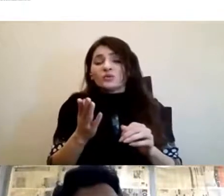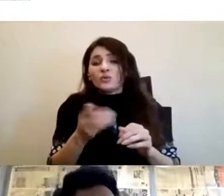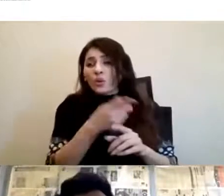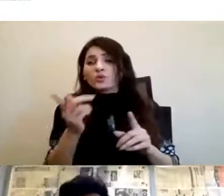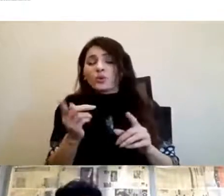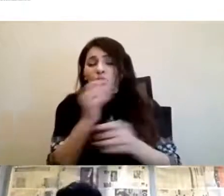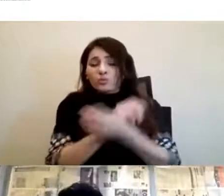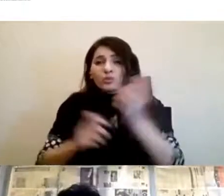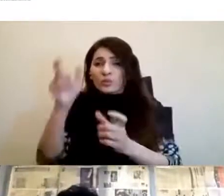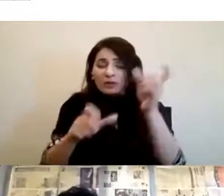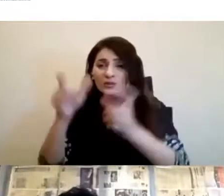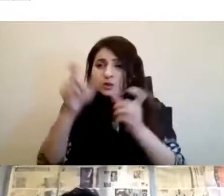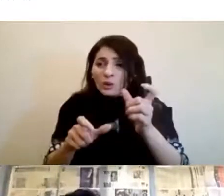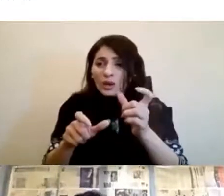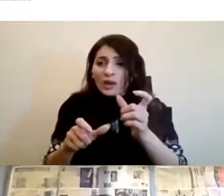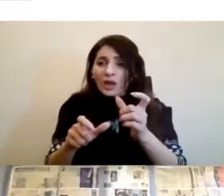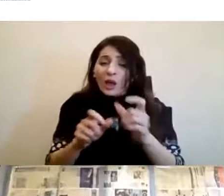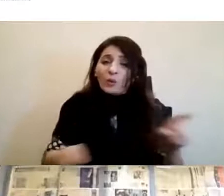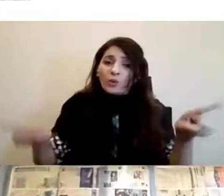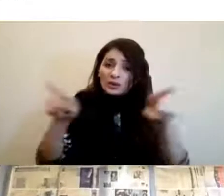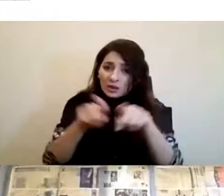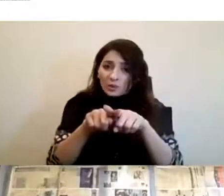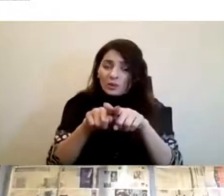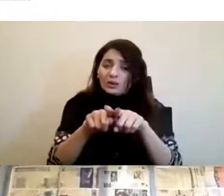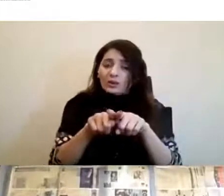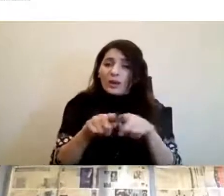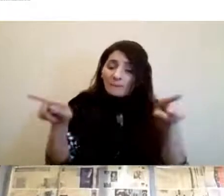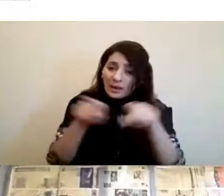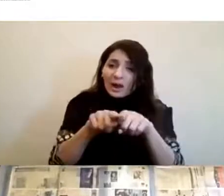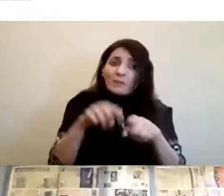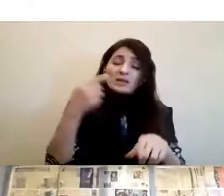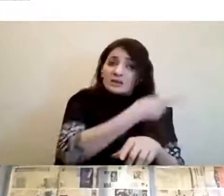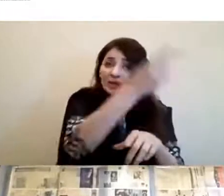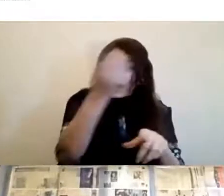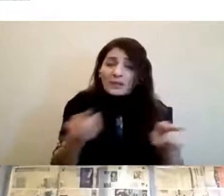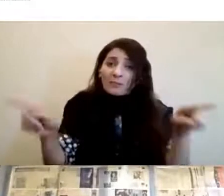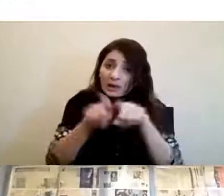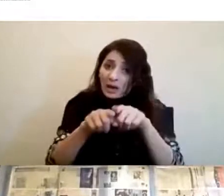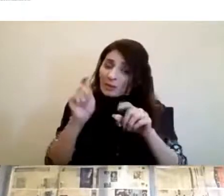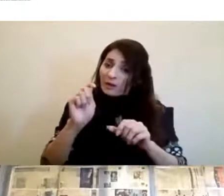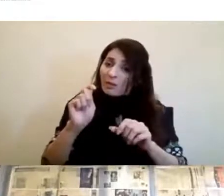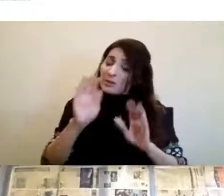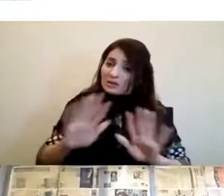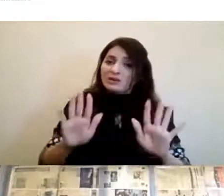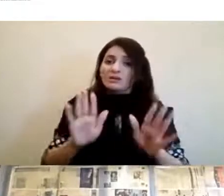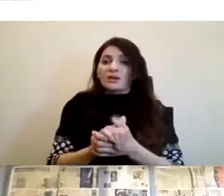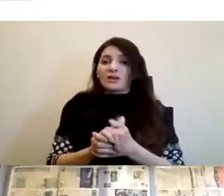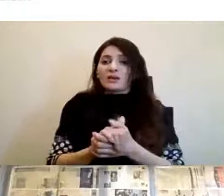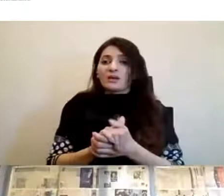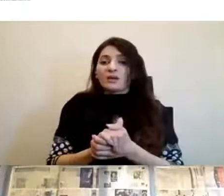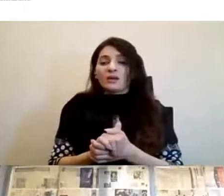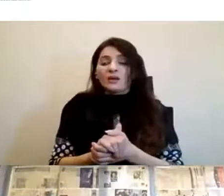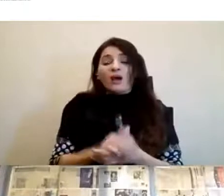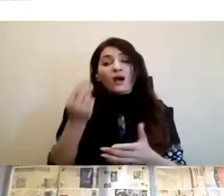disabilities are equally able to perform with like others if they have the technology. So we need to create some